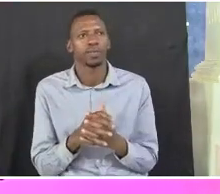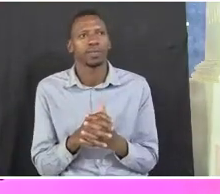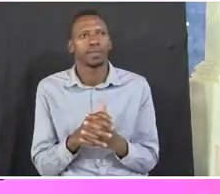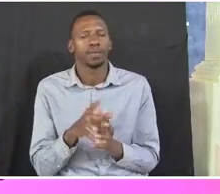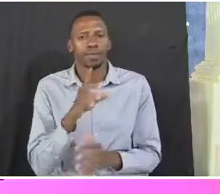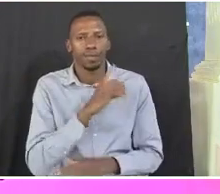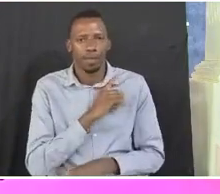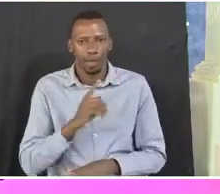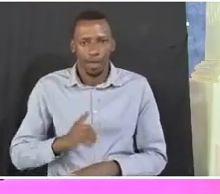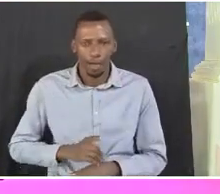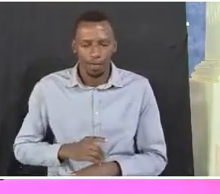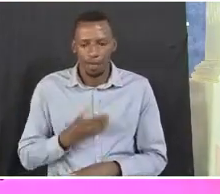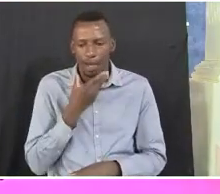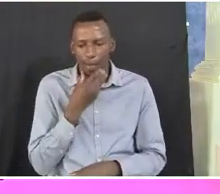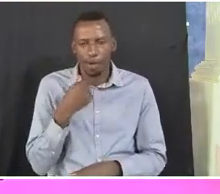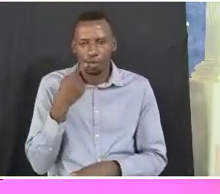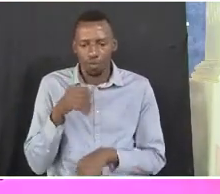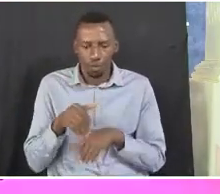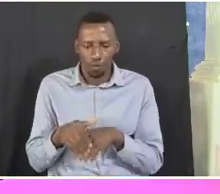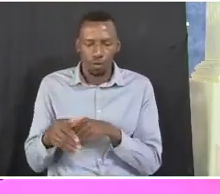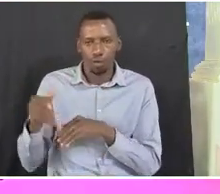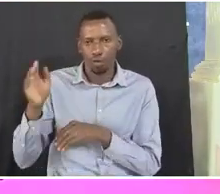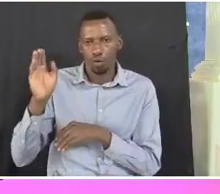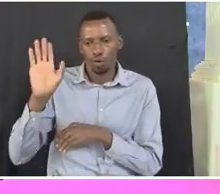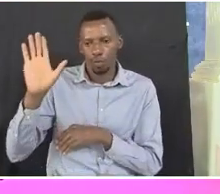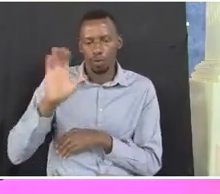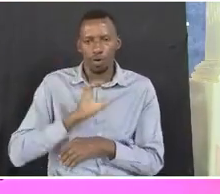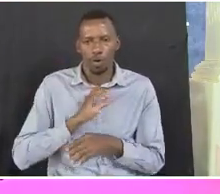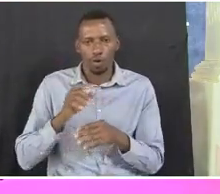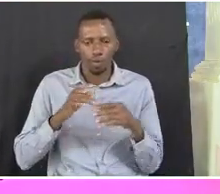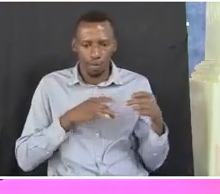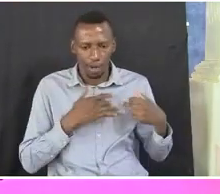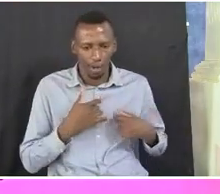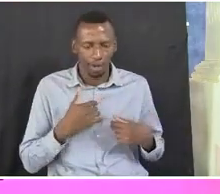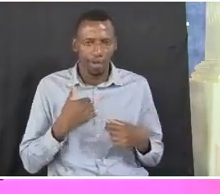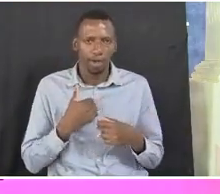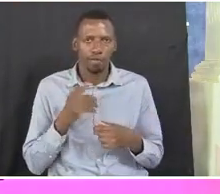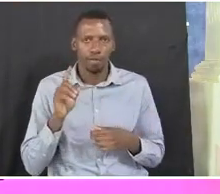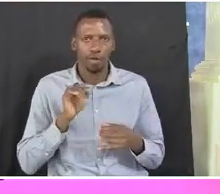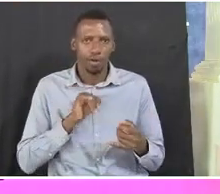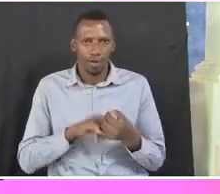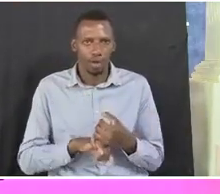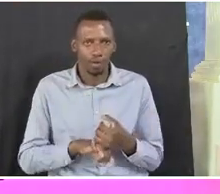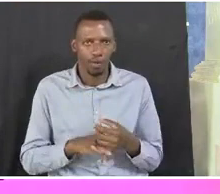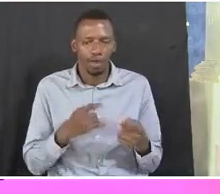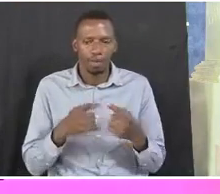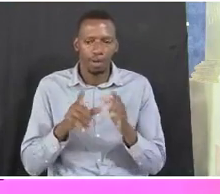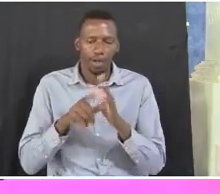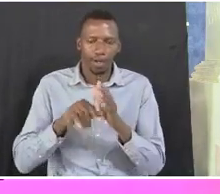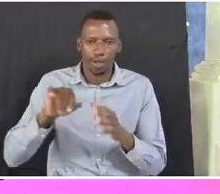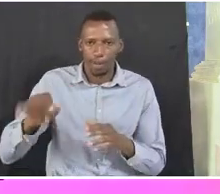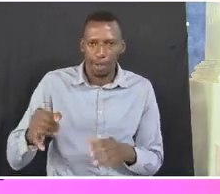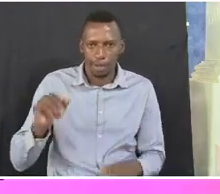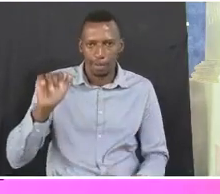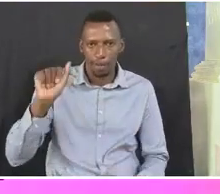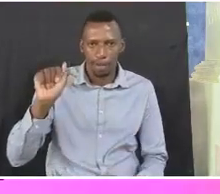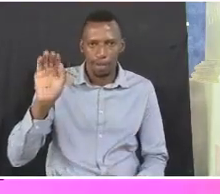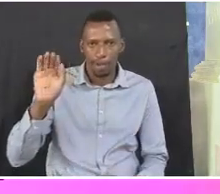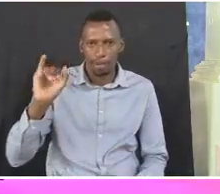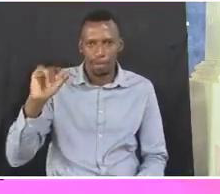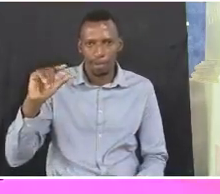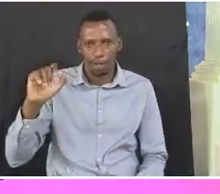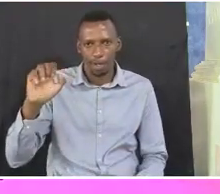David, a man after God's own heart, had one wife, but later he takes Abigail, and then after